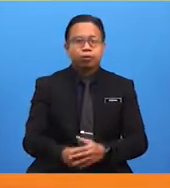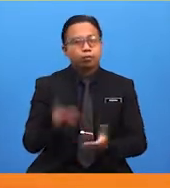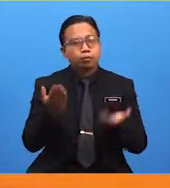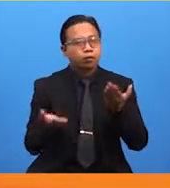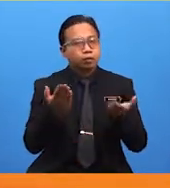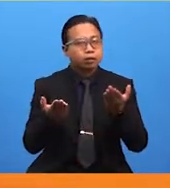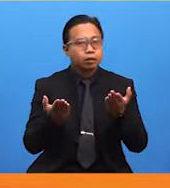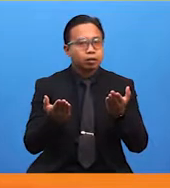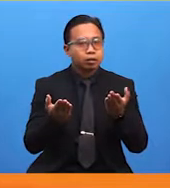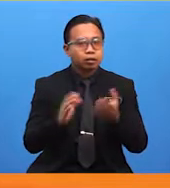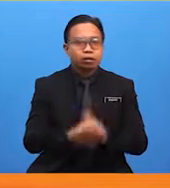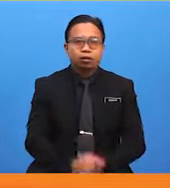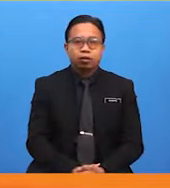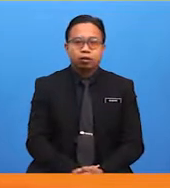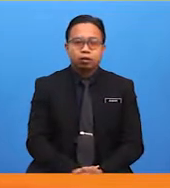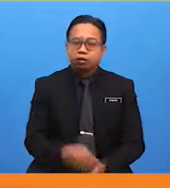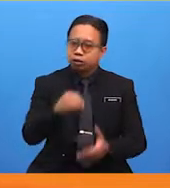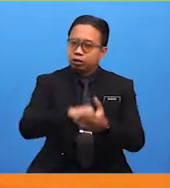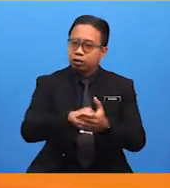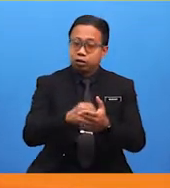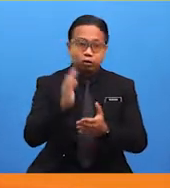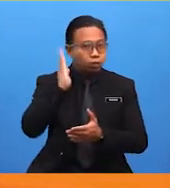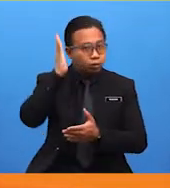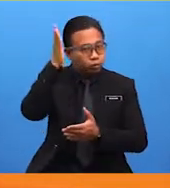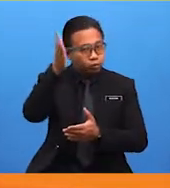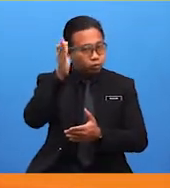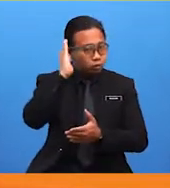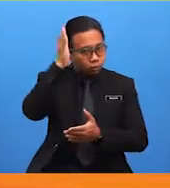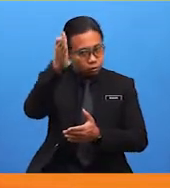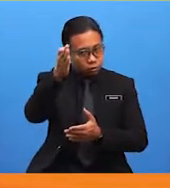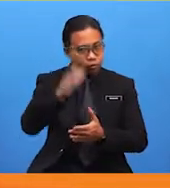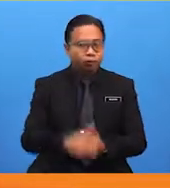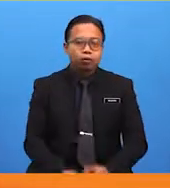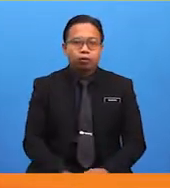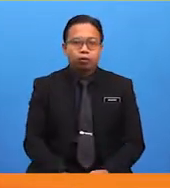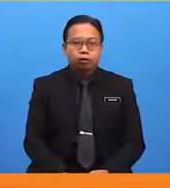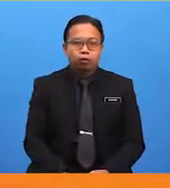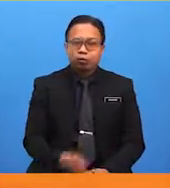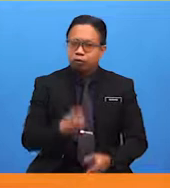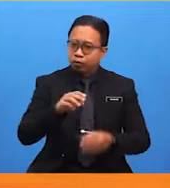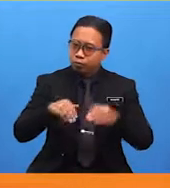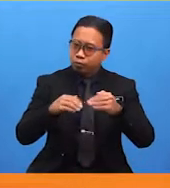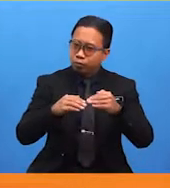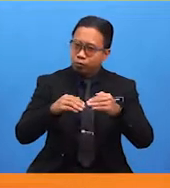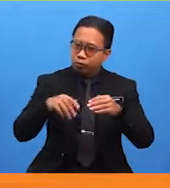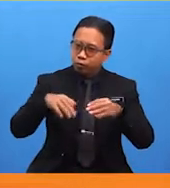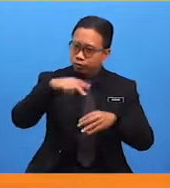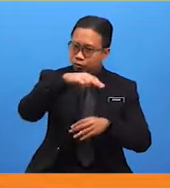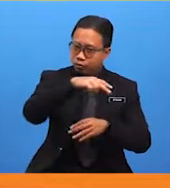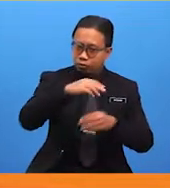be obsolete in the near future, as we are moving towards